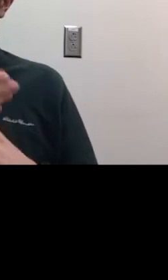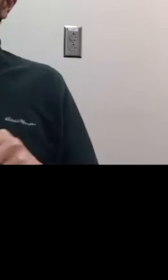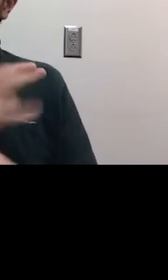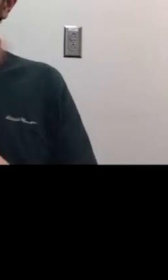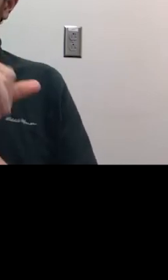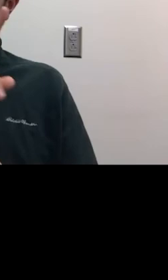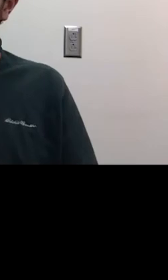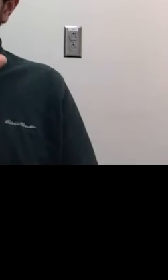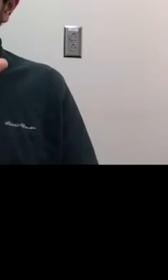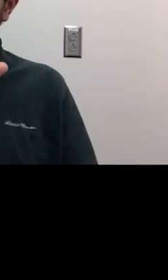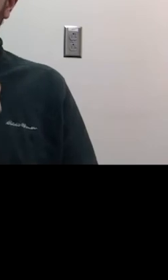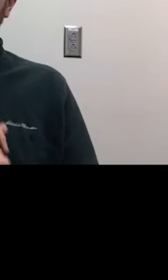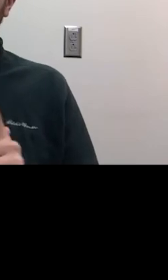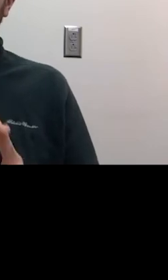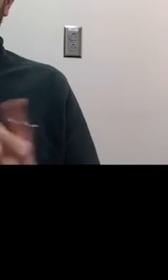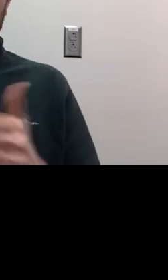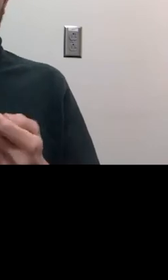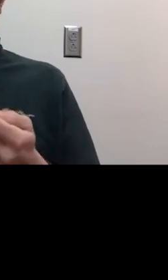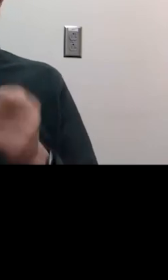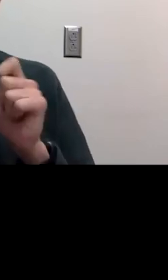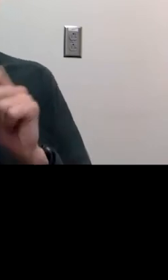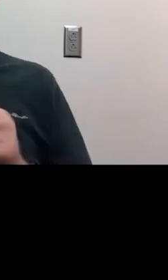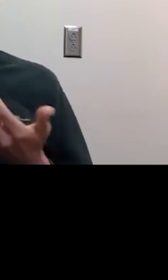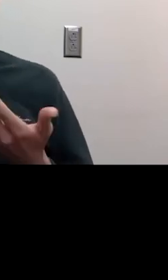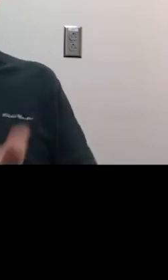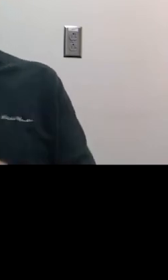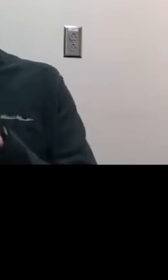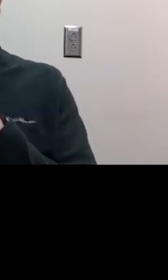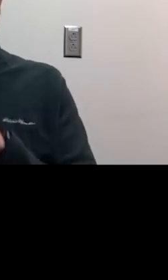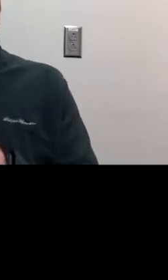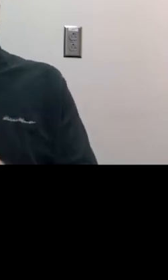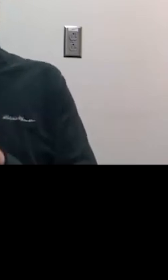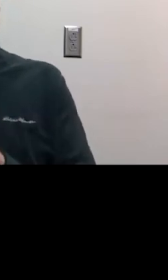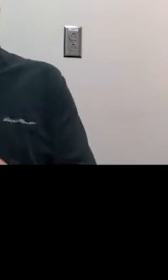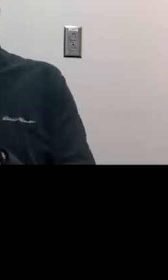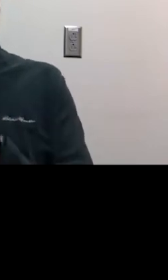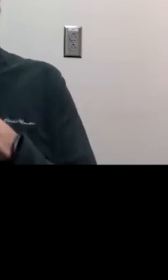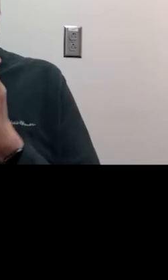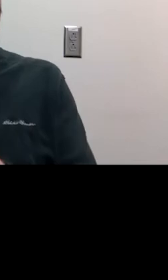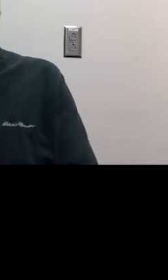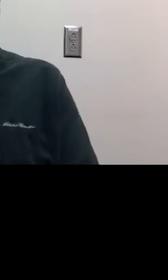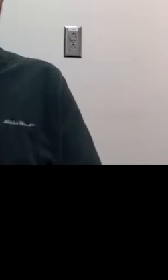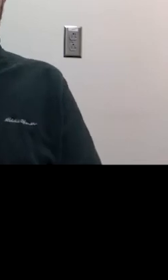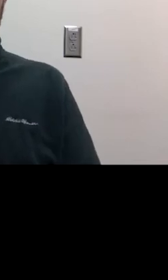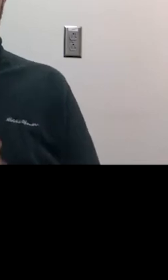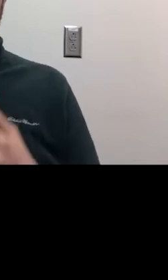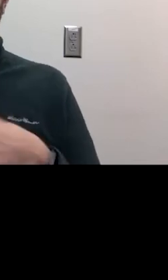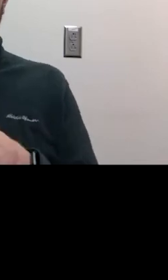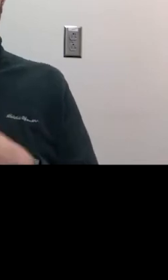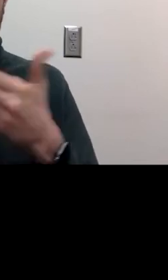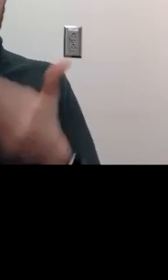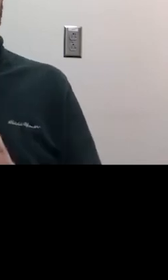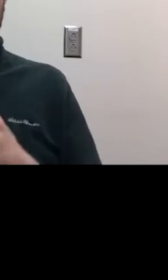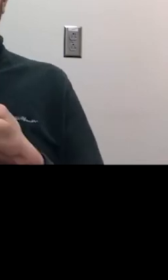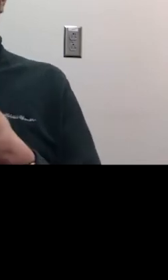to change their recommendations, their treatment recommendations. So maybe they're making it a little bit easier to adhere to treatment by